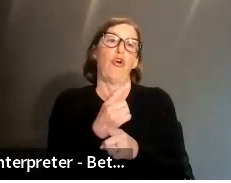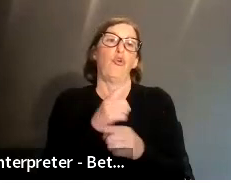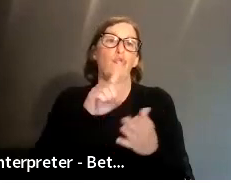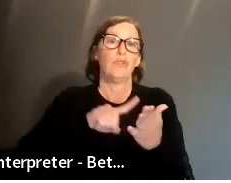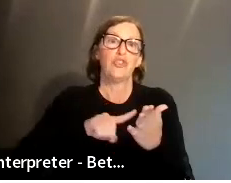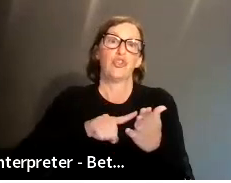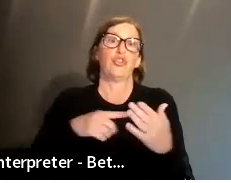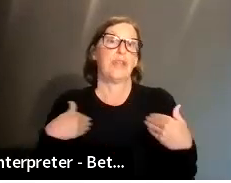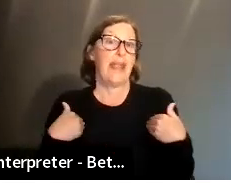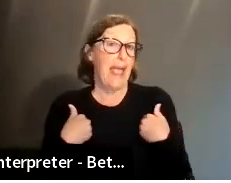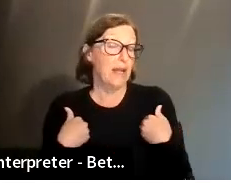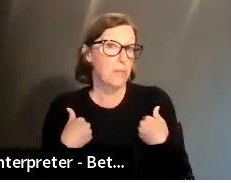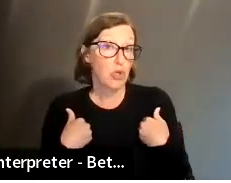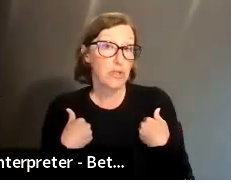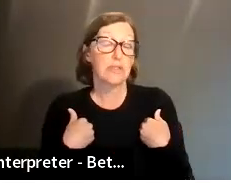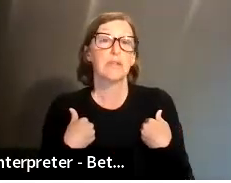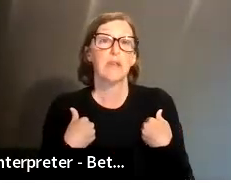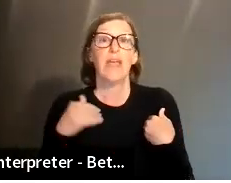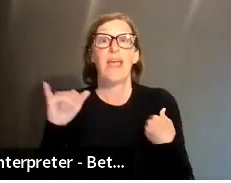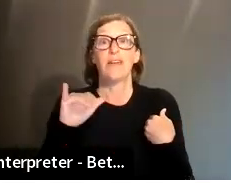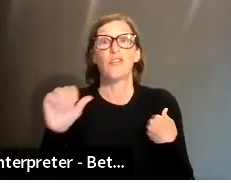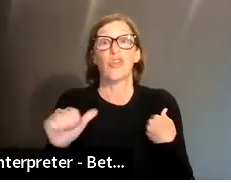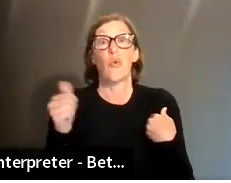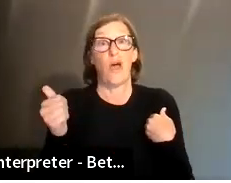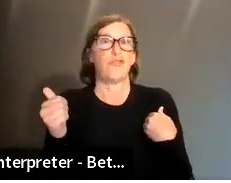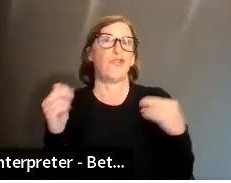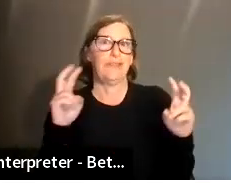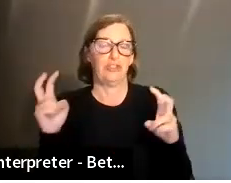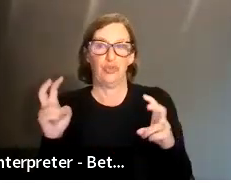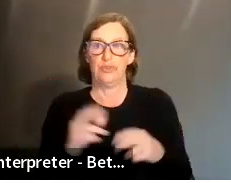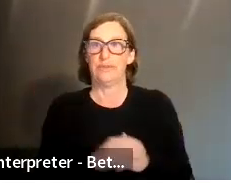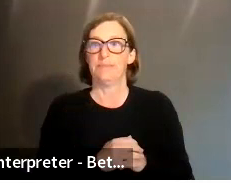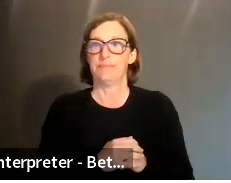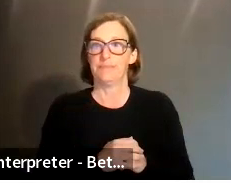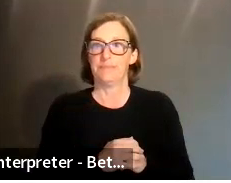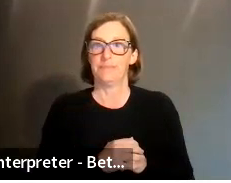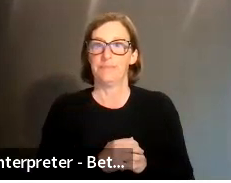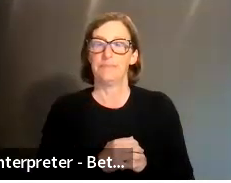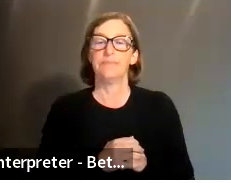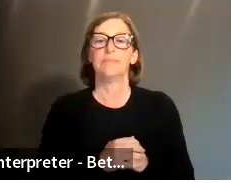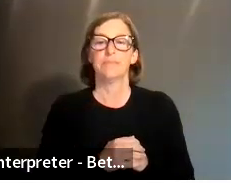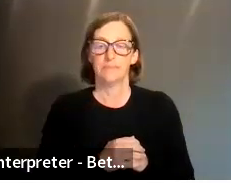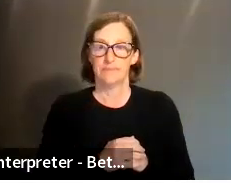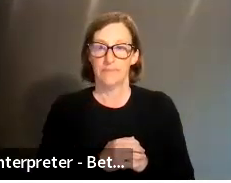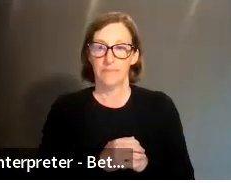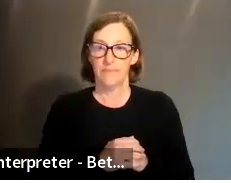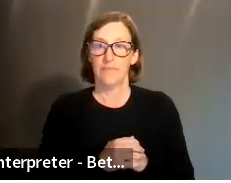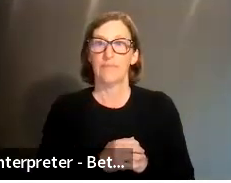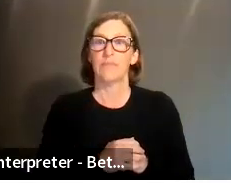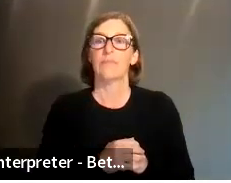and in other issues. Now, just as Dror